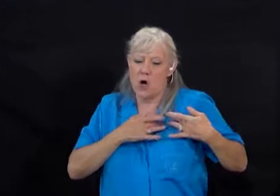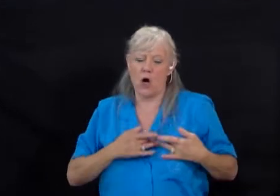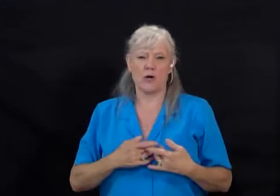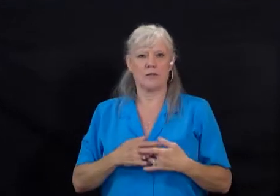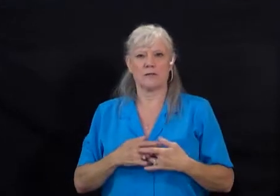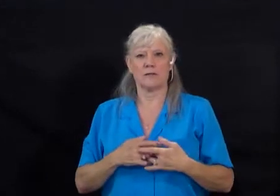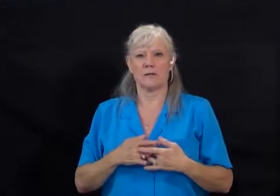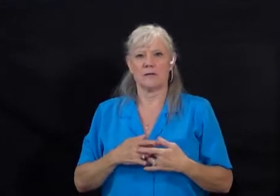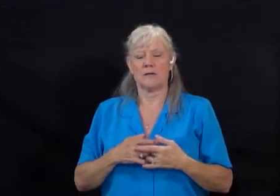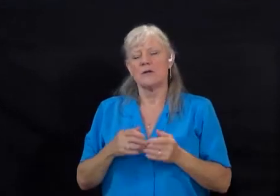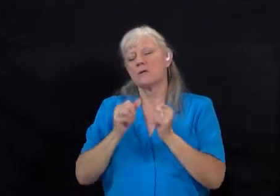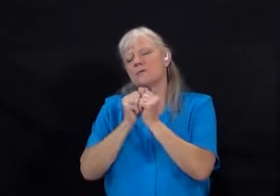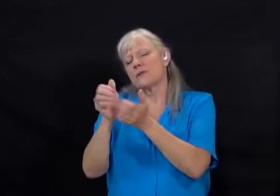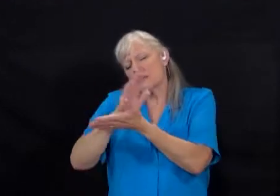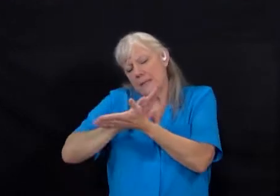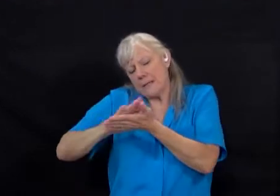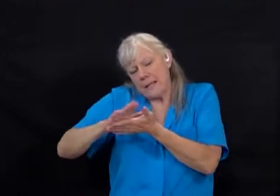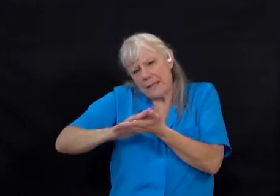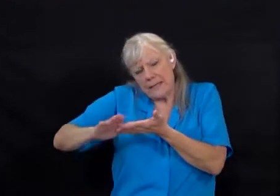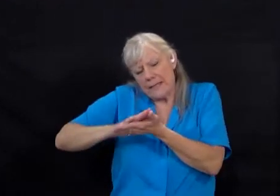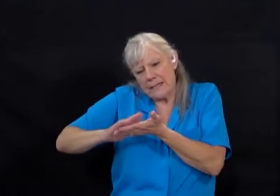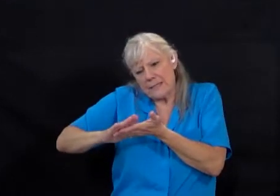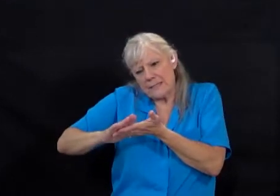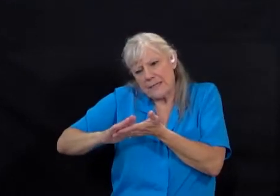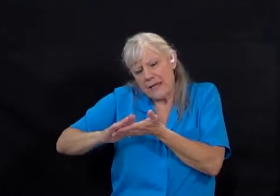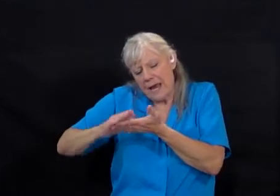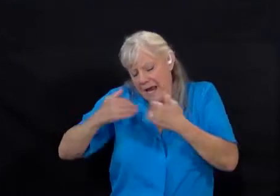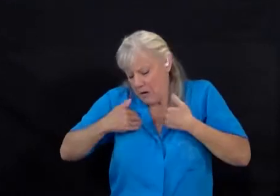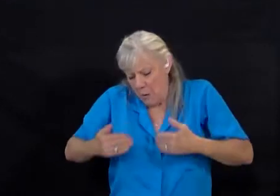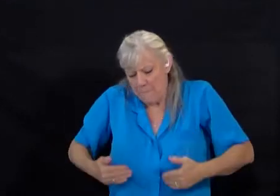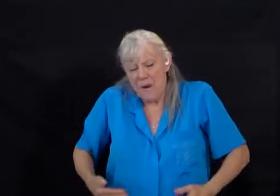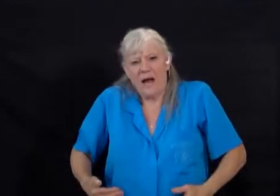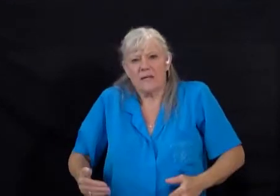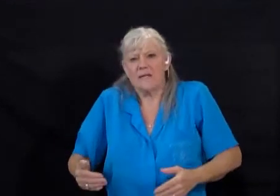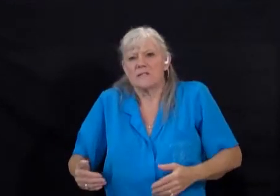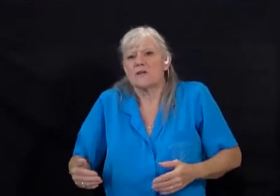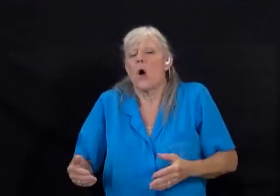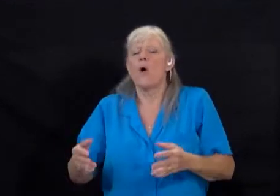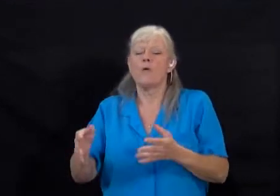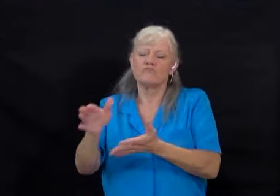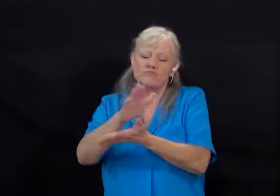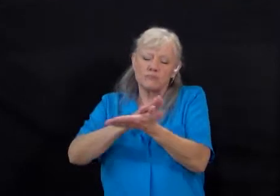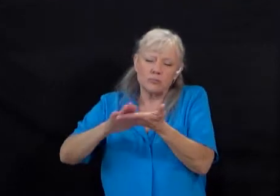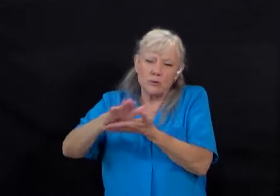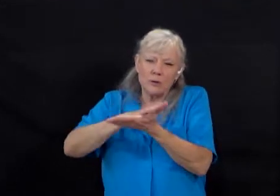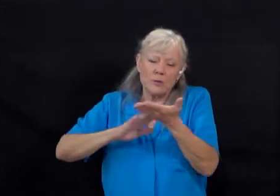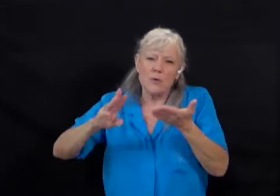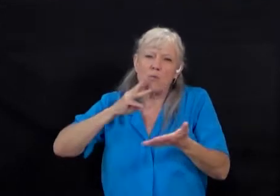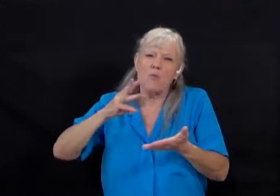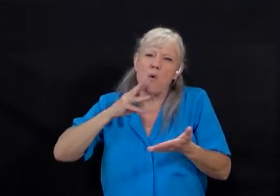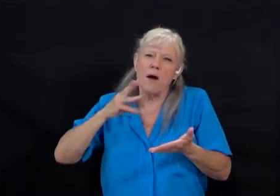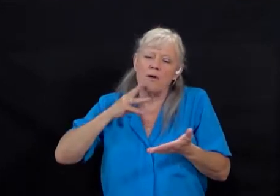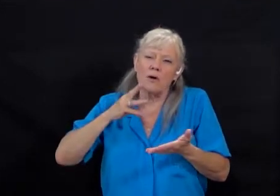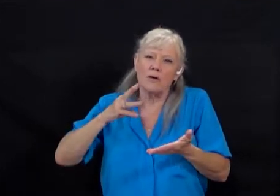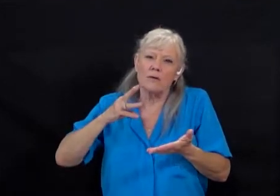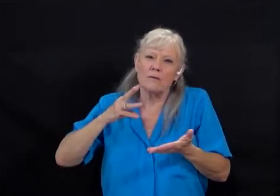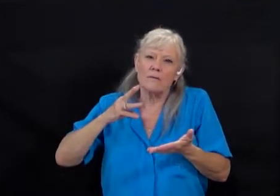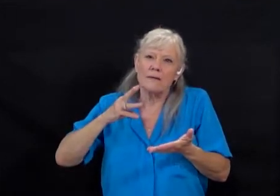sprinkled clean from an evil conscience and our bodies washed in pure water. Let us hold